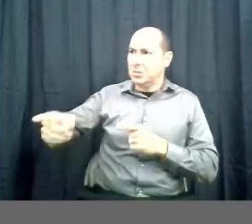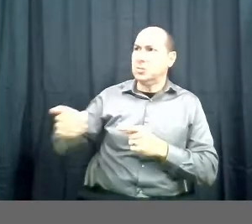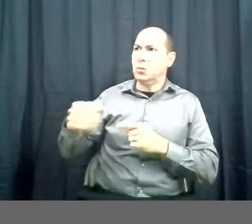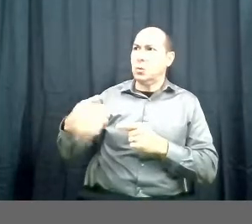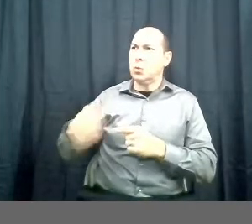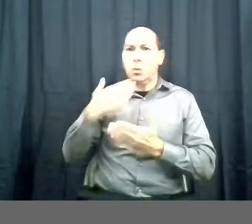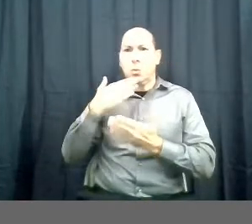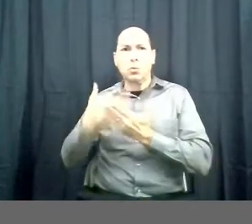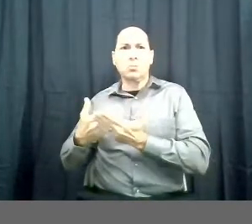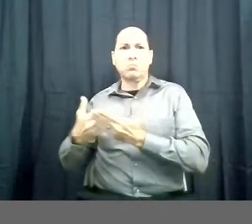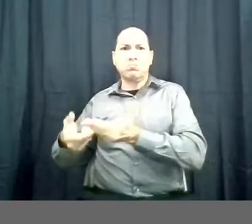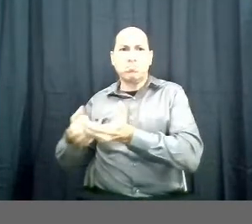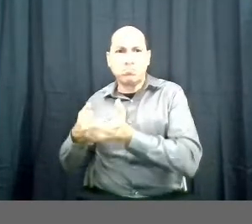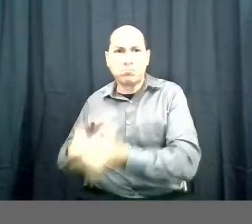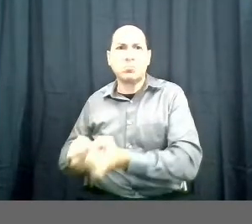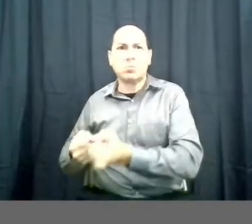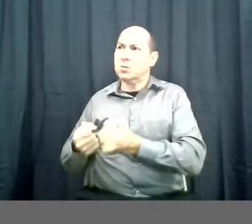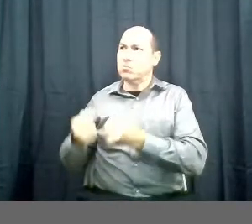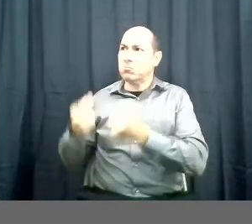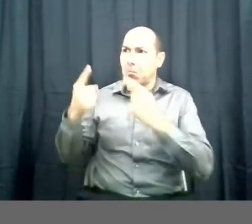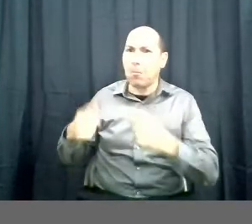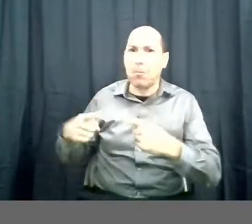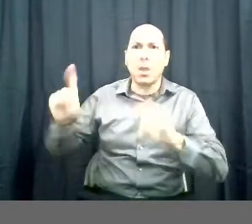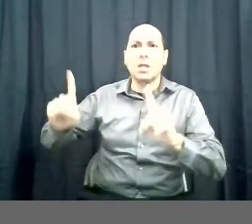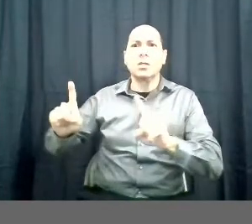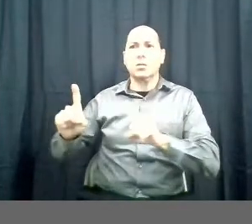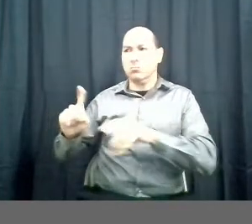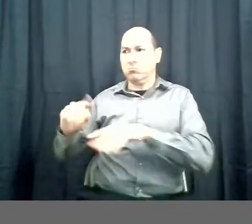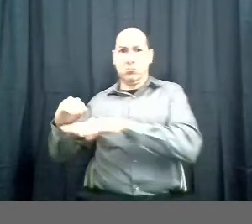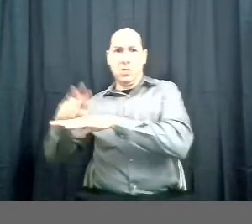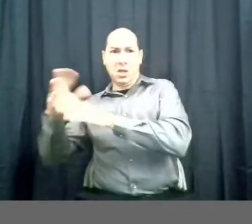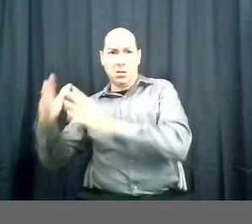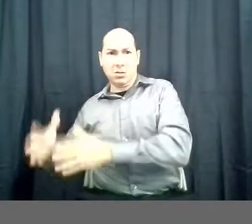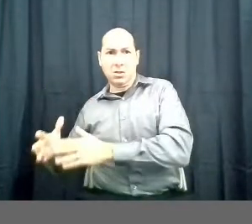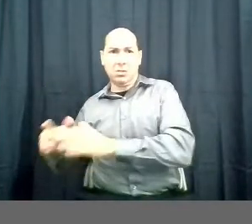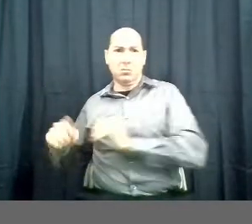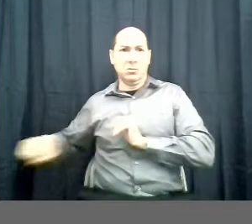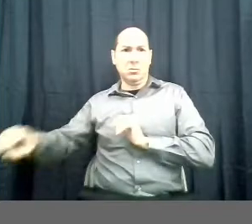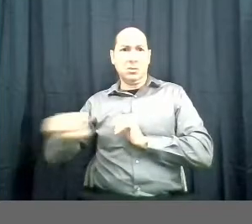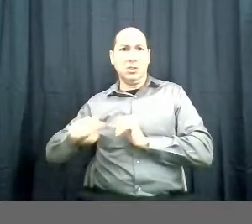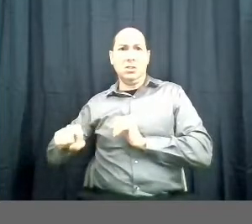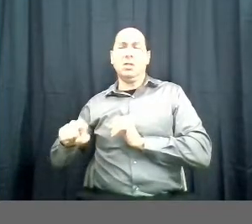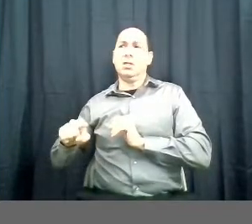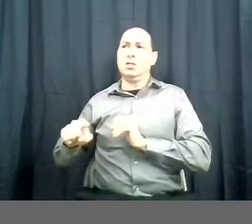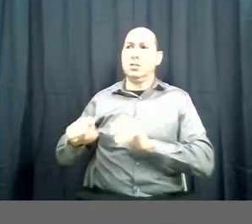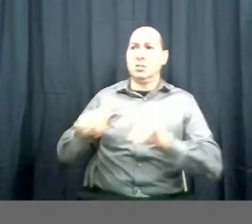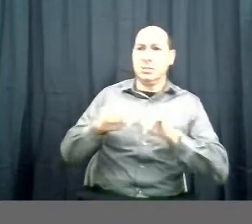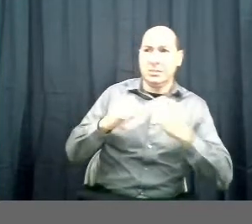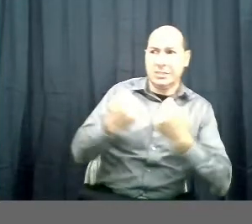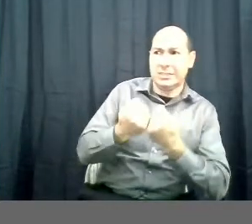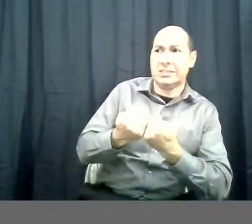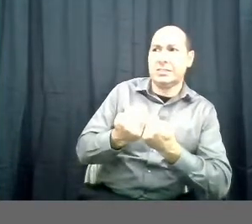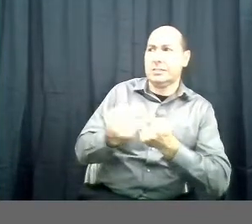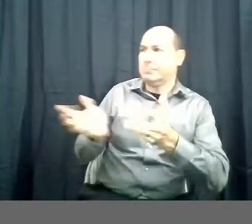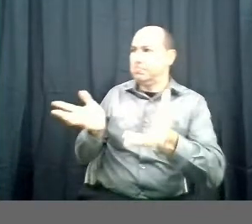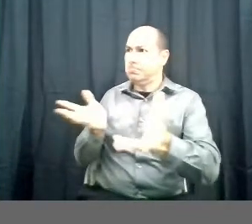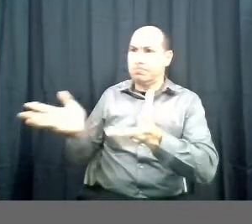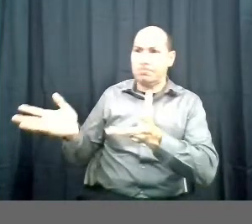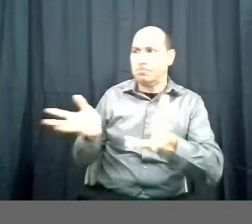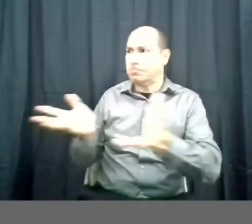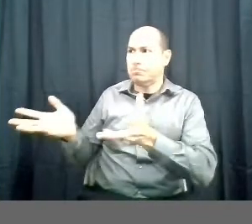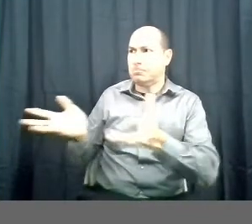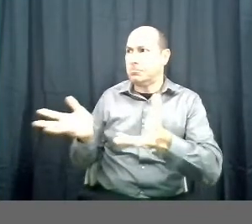to start with the advisors, but the mediation team led by Judge Hauser,